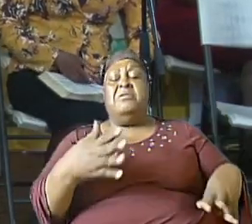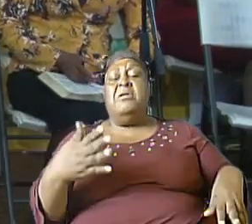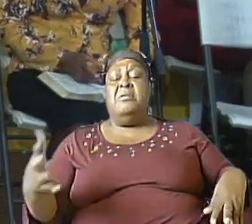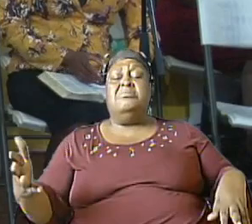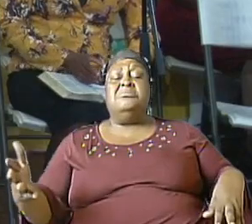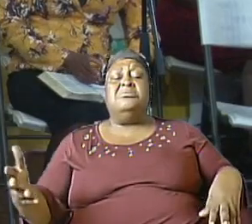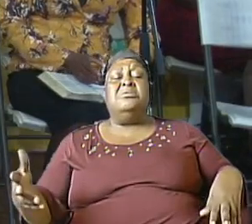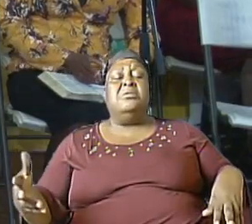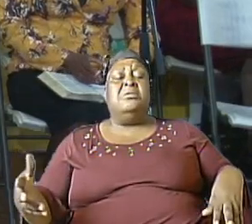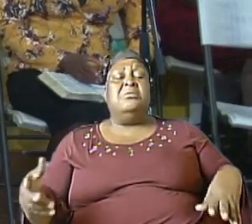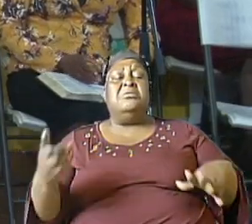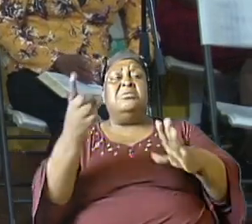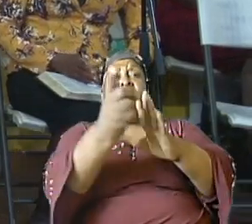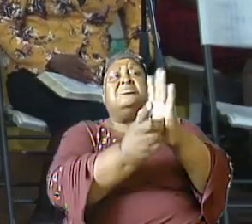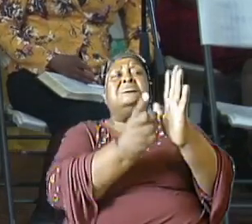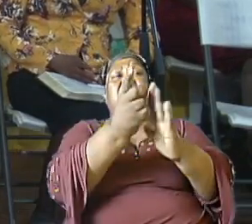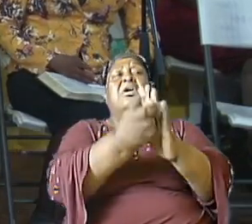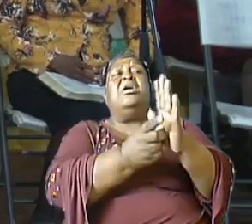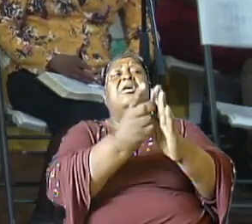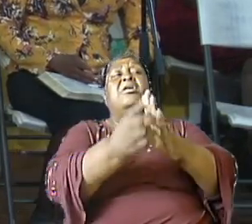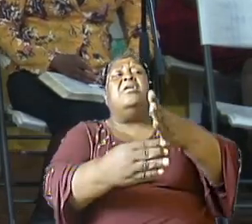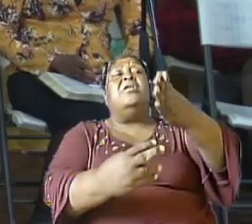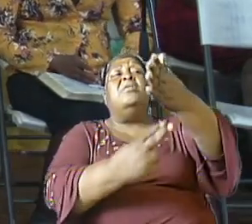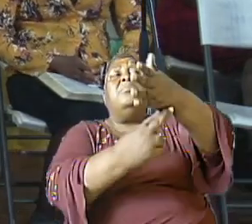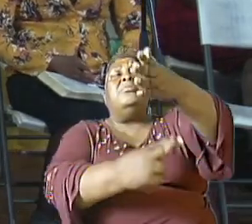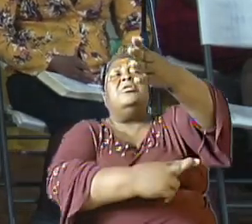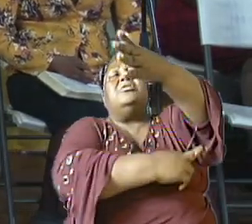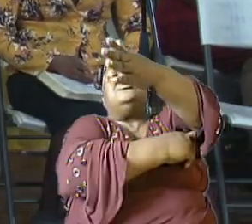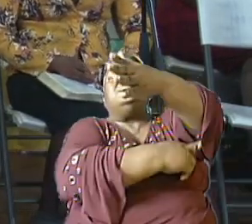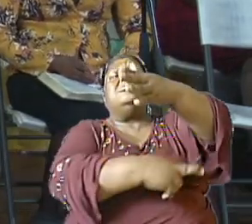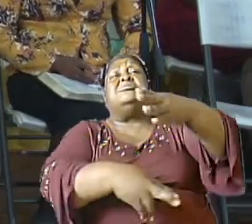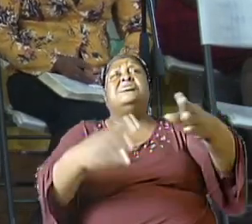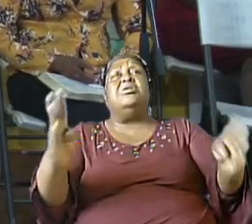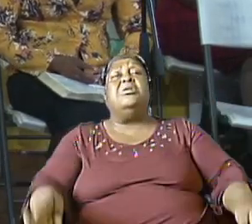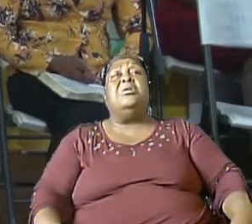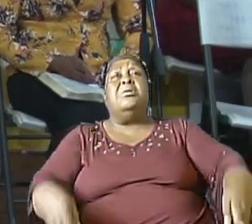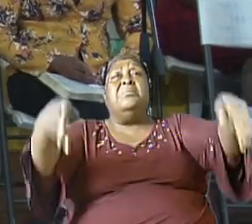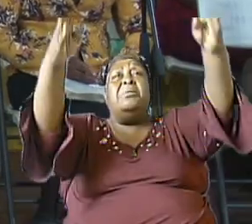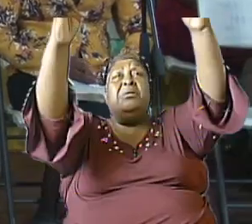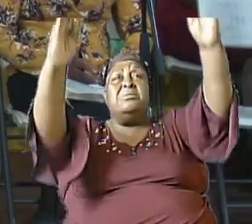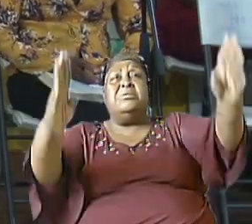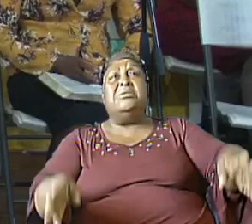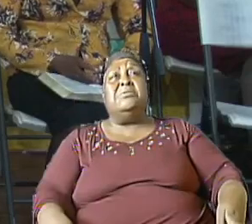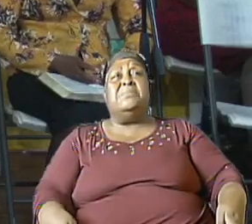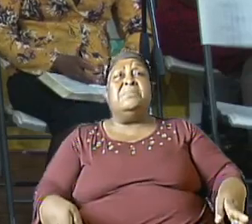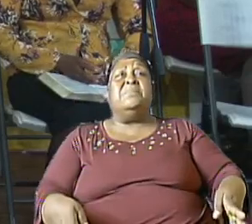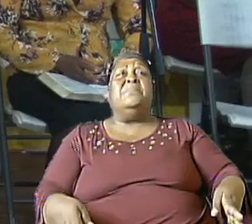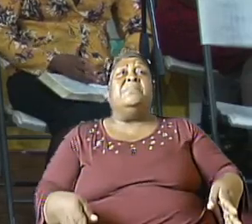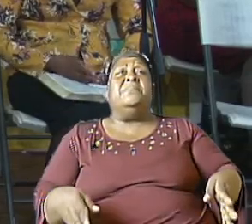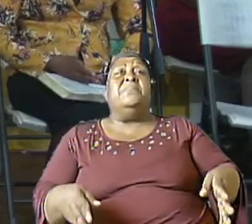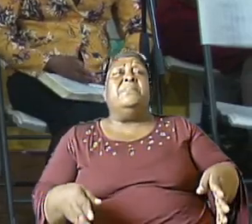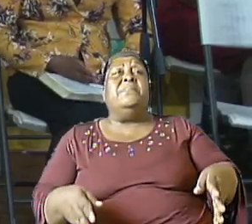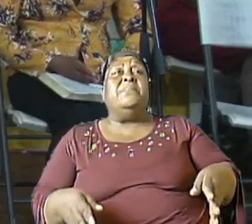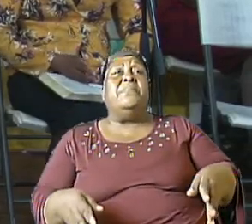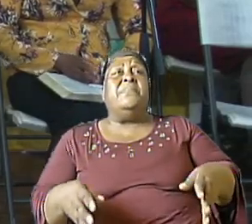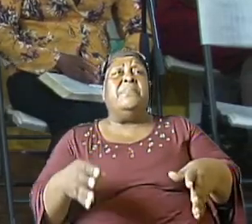feats, designing of bridges, buildings. They